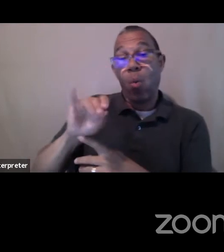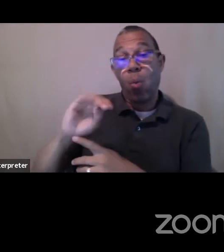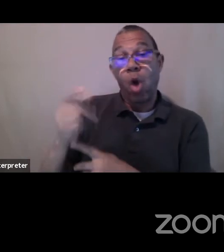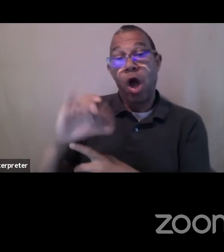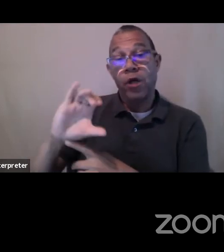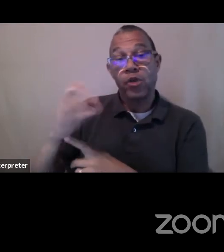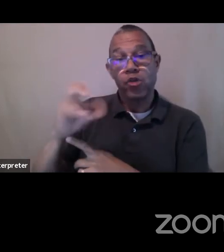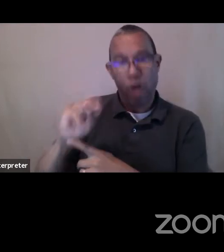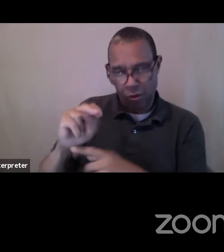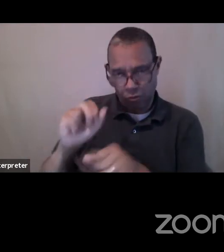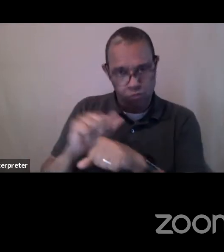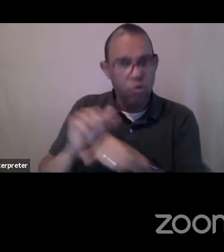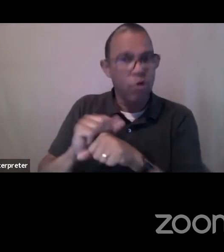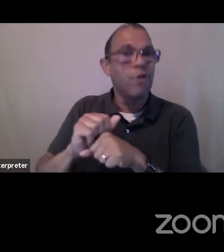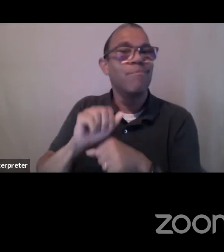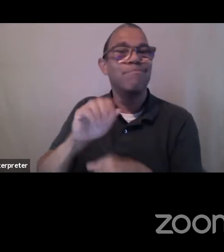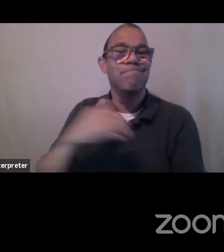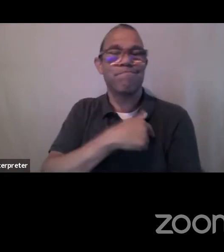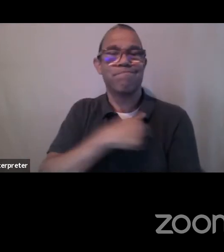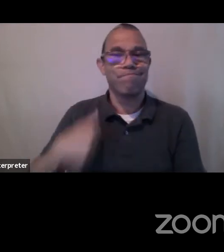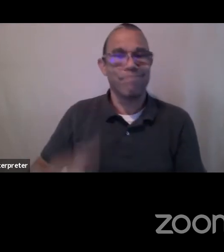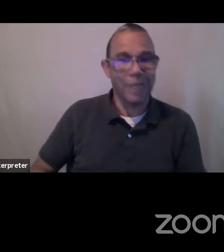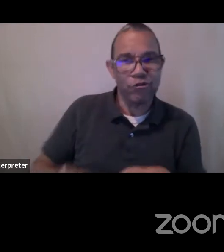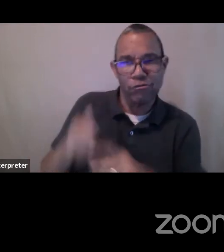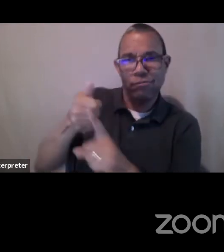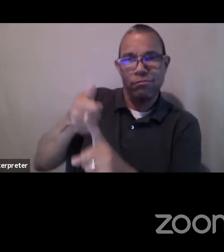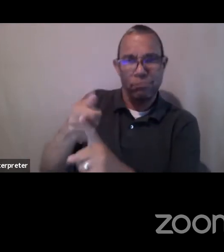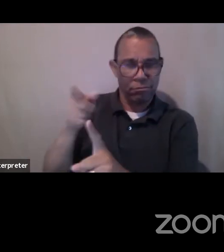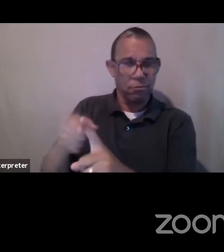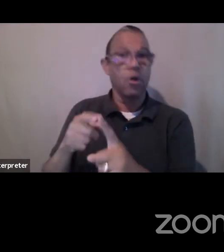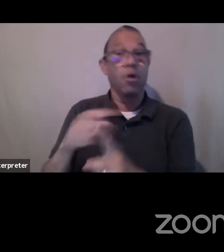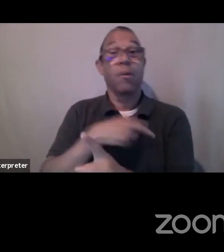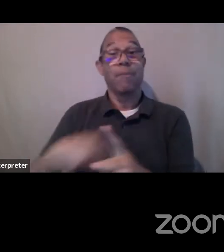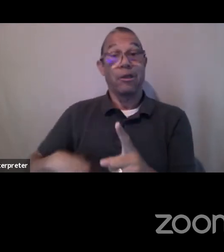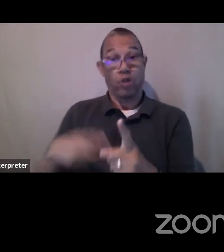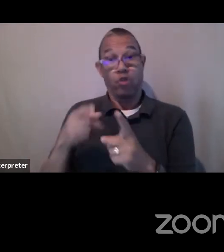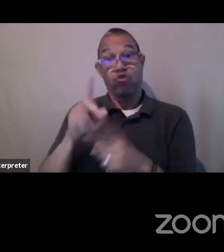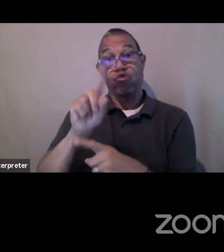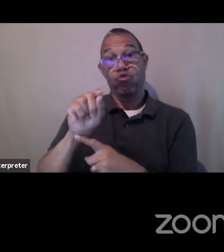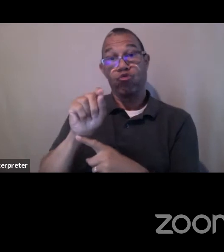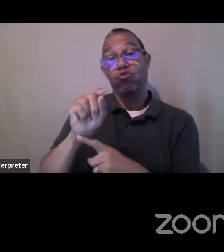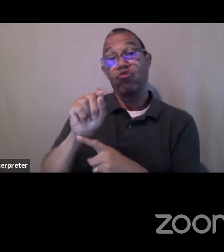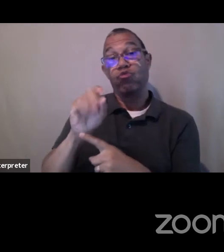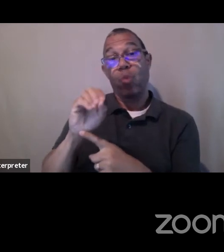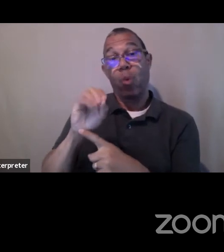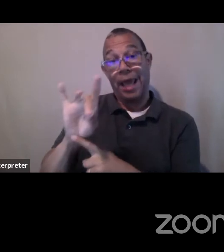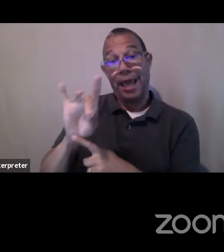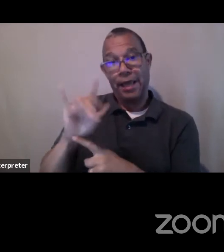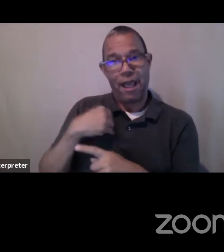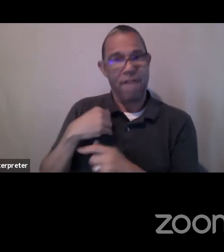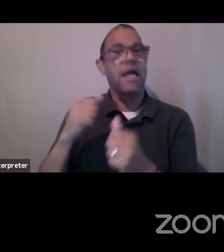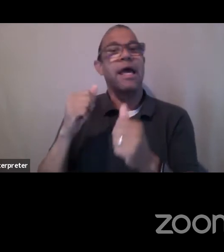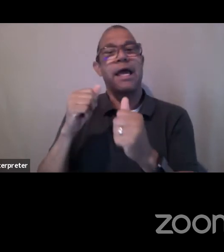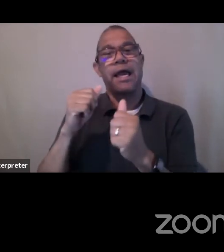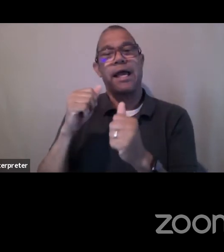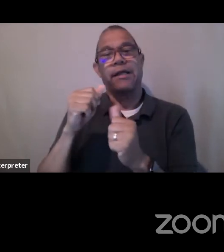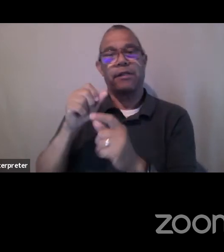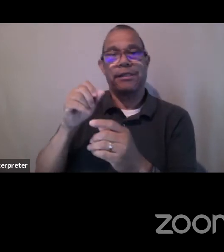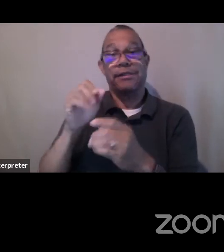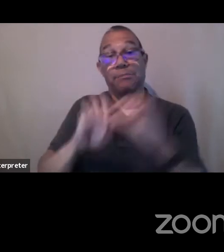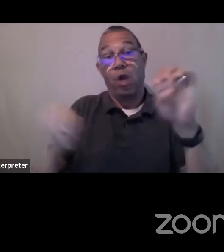Experimental. In 2008, Wang founded Teatro Terev Experimental, and in 2012, he started the